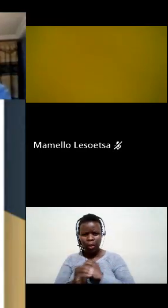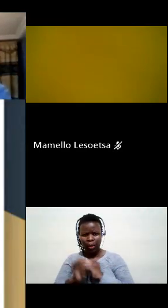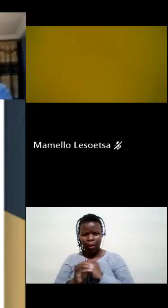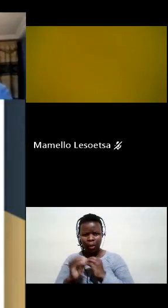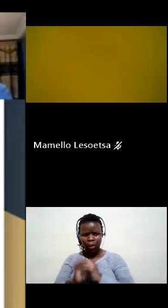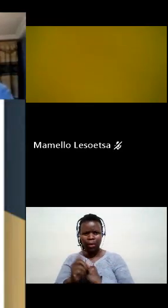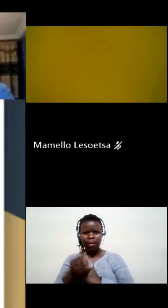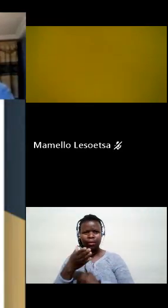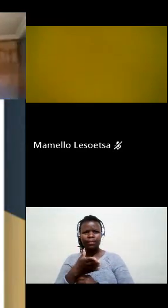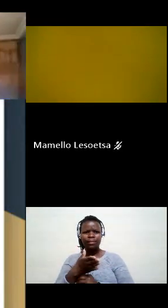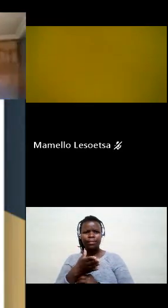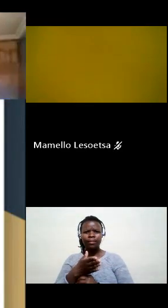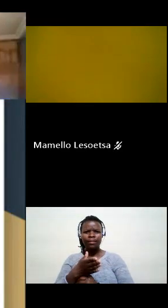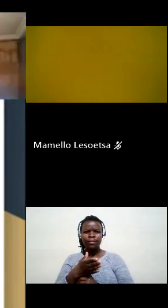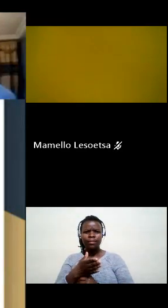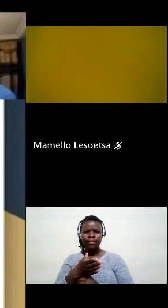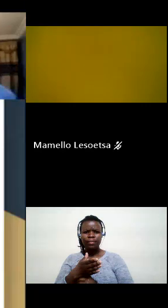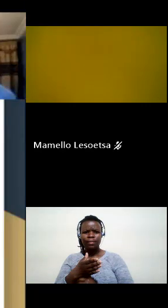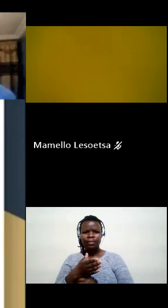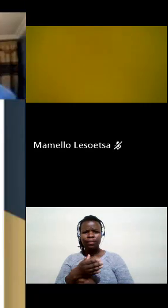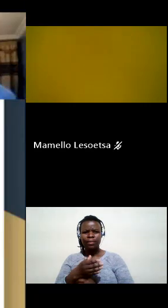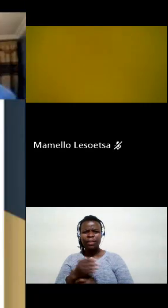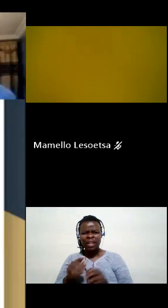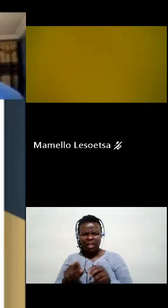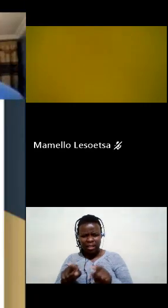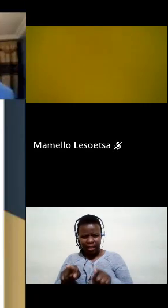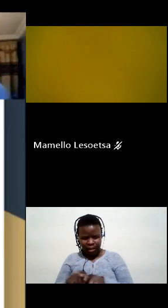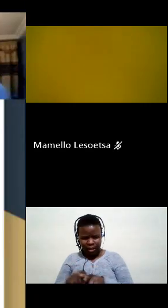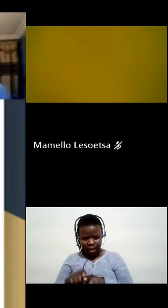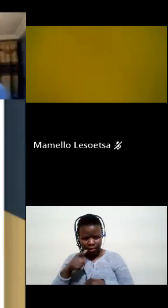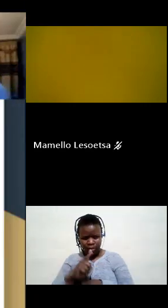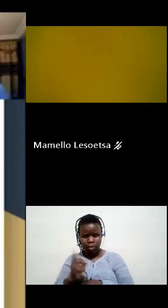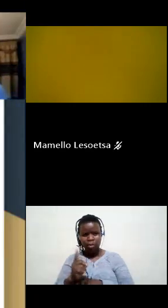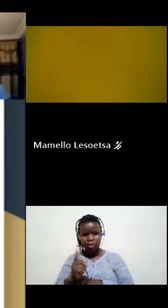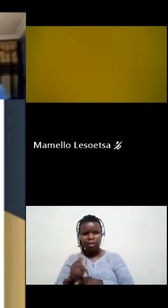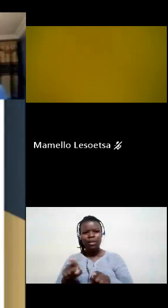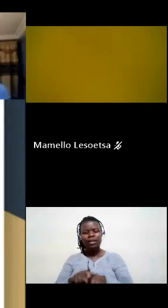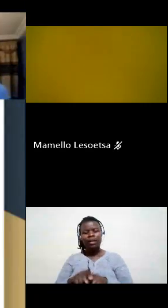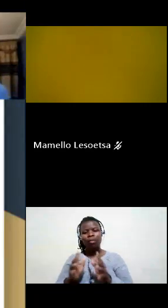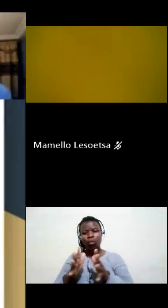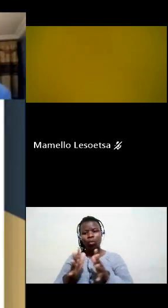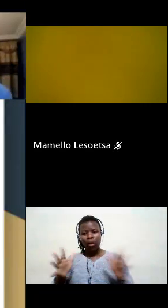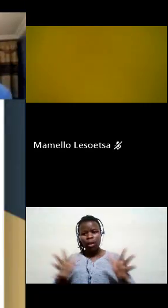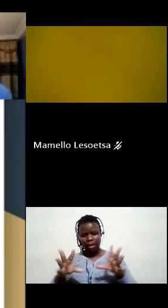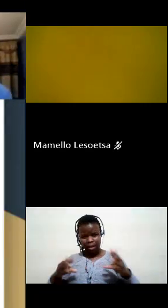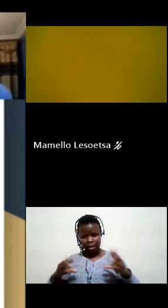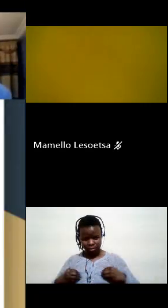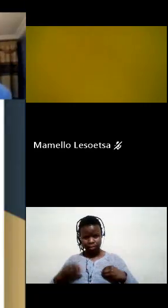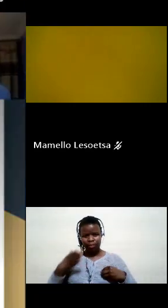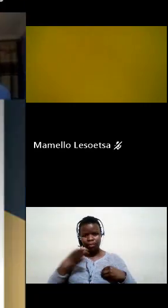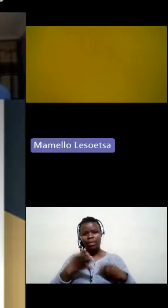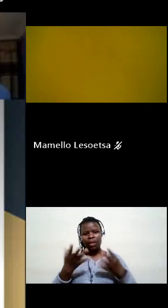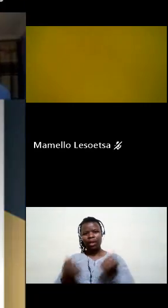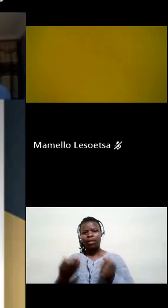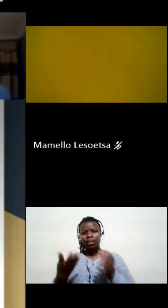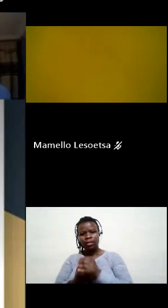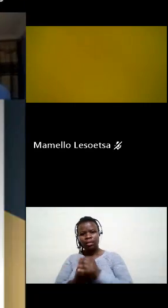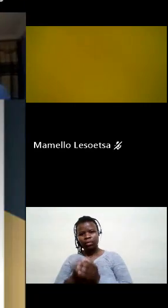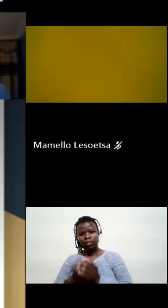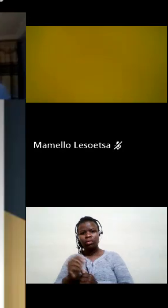definition that is widely accepted. But there is this organization called EuroCall